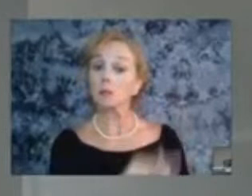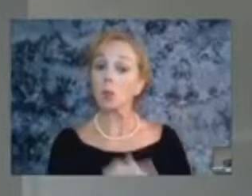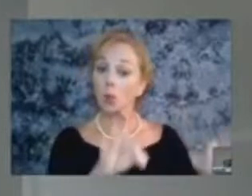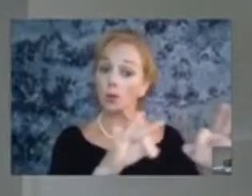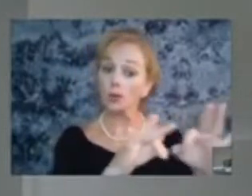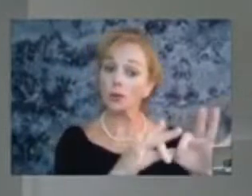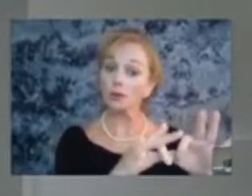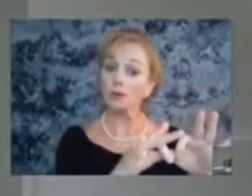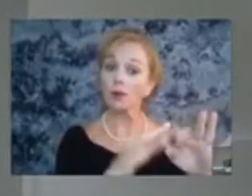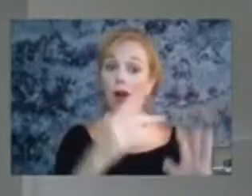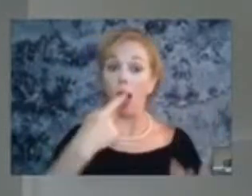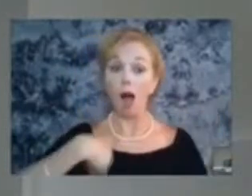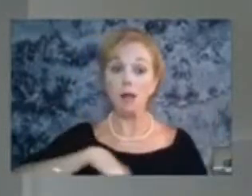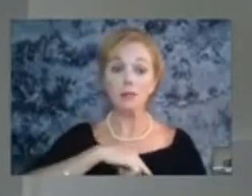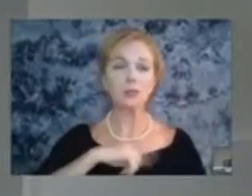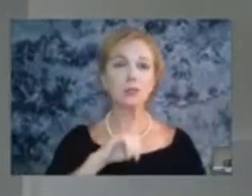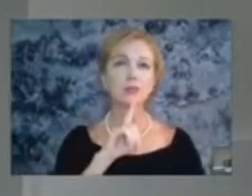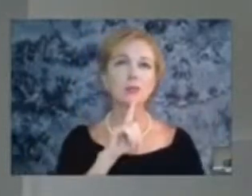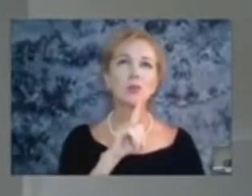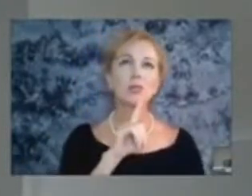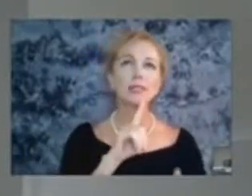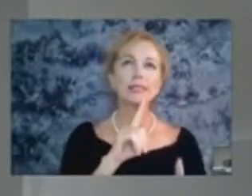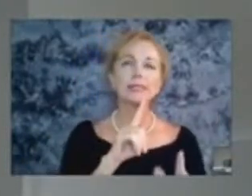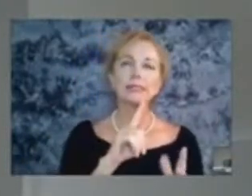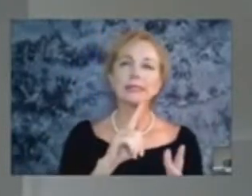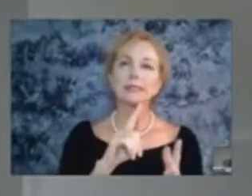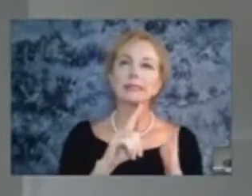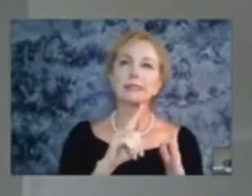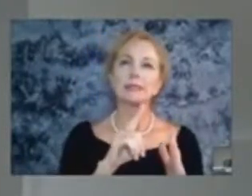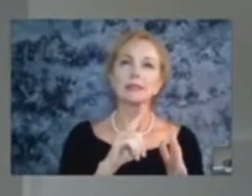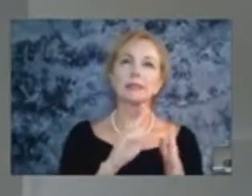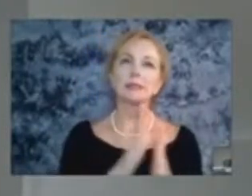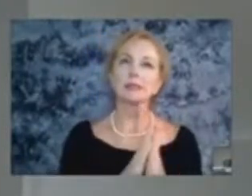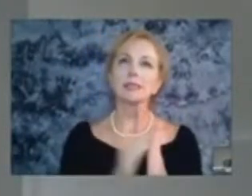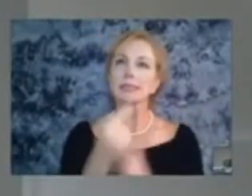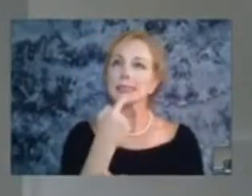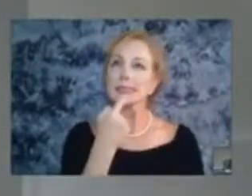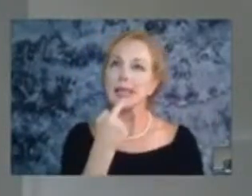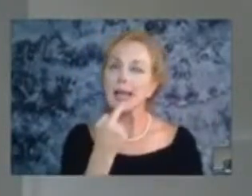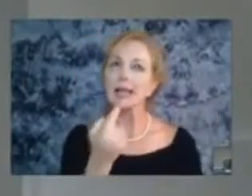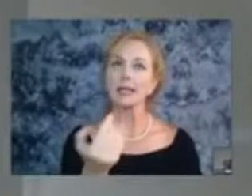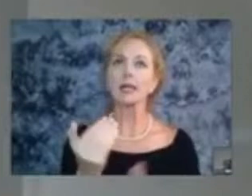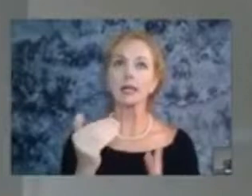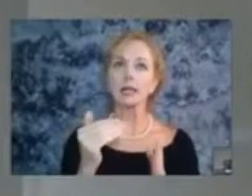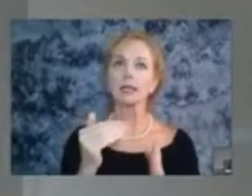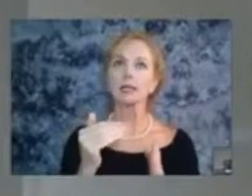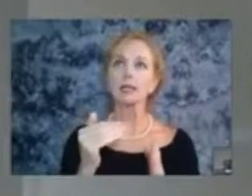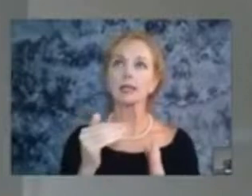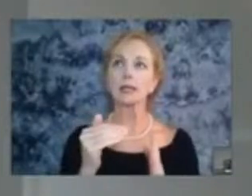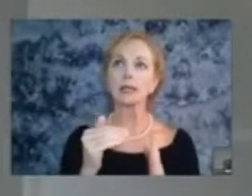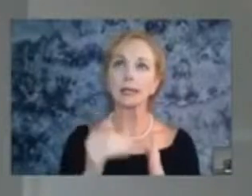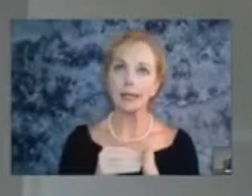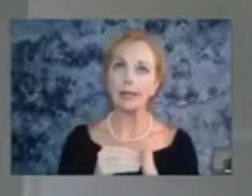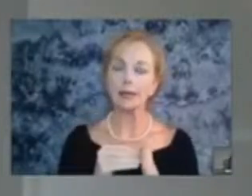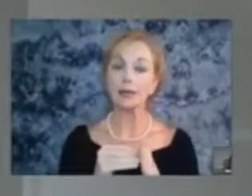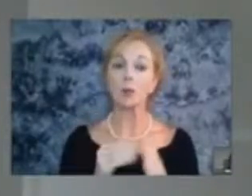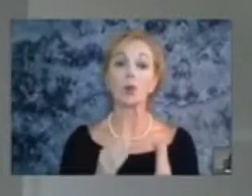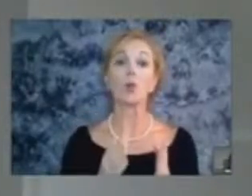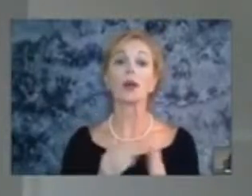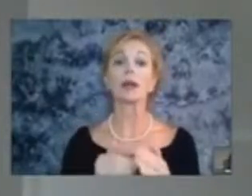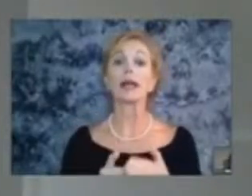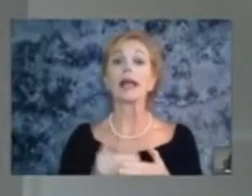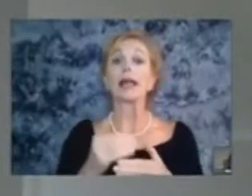for us to just overstate that when we're talking about going into a Plan B, that it is 1 week